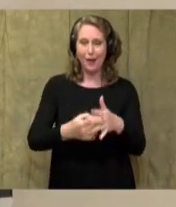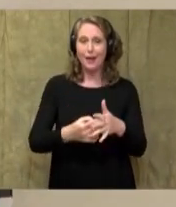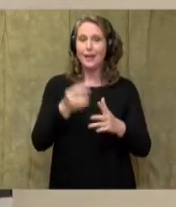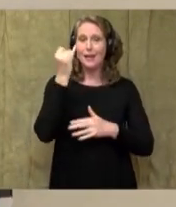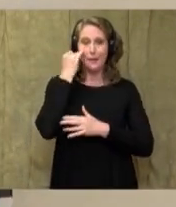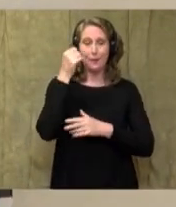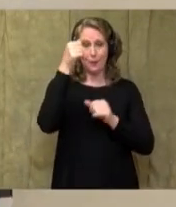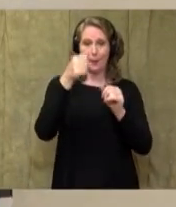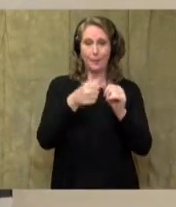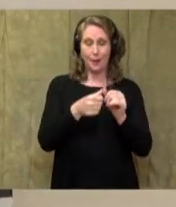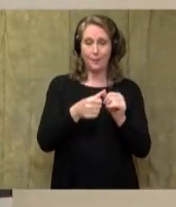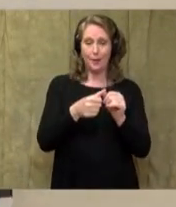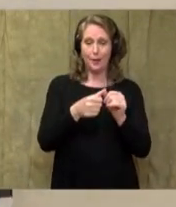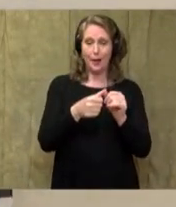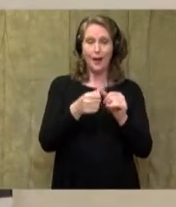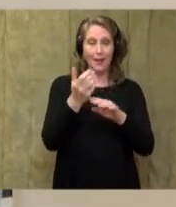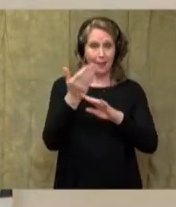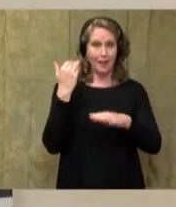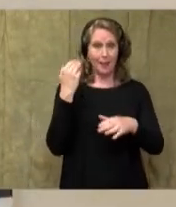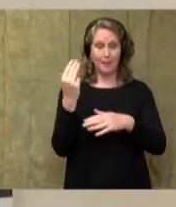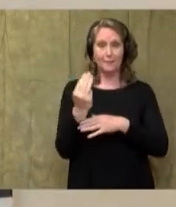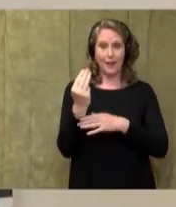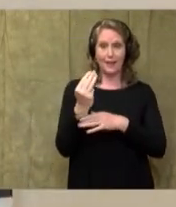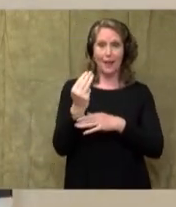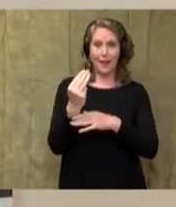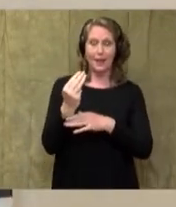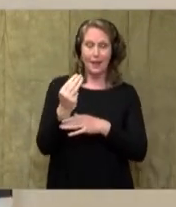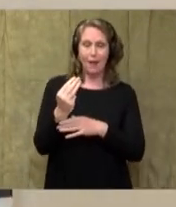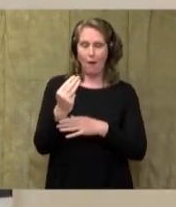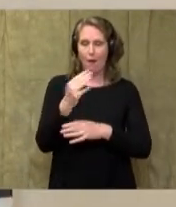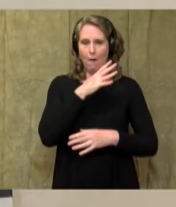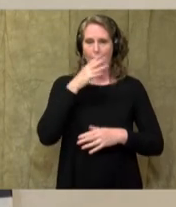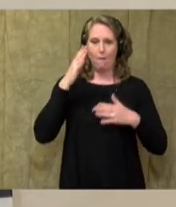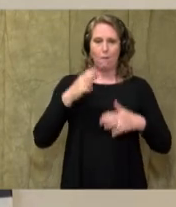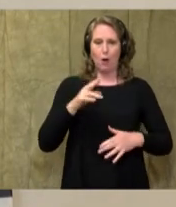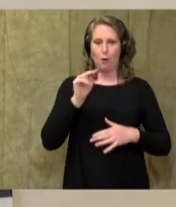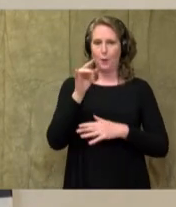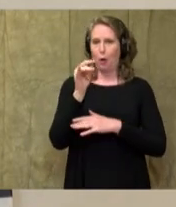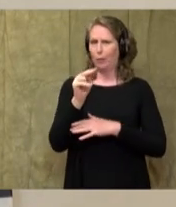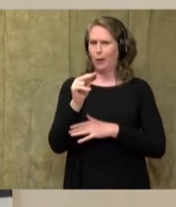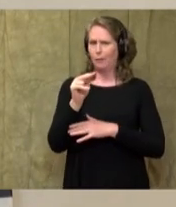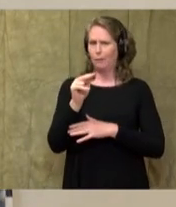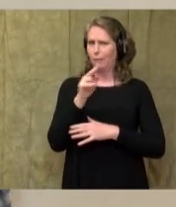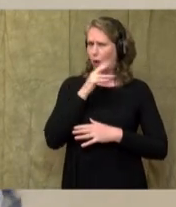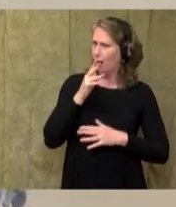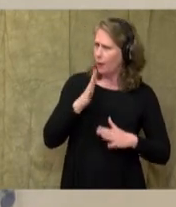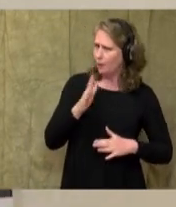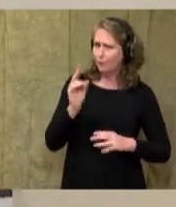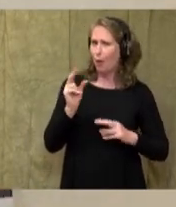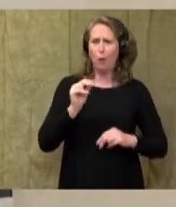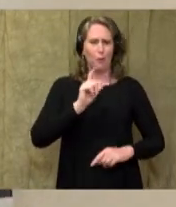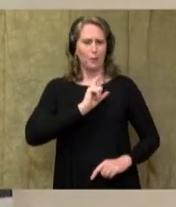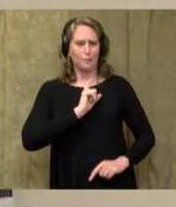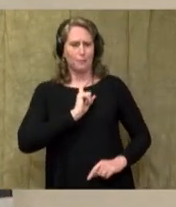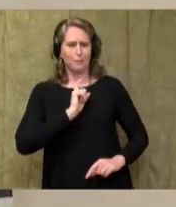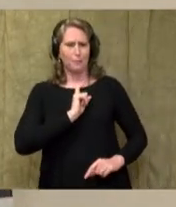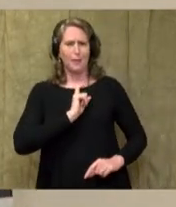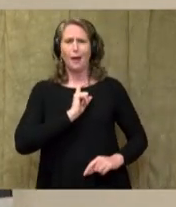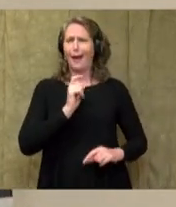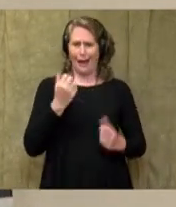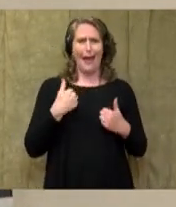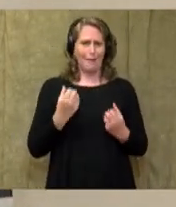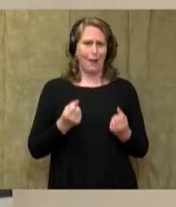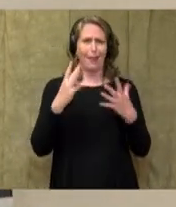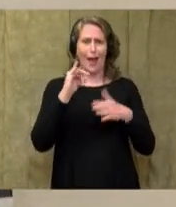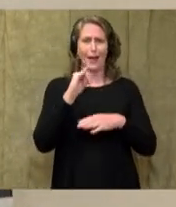if you remember, on Monday, Farmer Nolan was a detective. I have a lot of jobs, don't I?